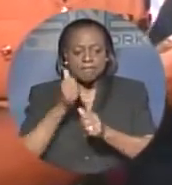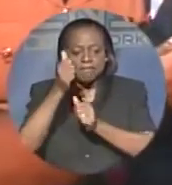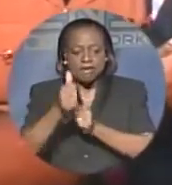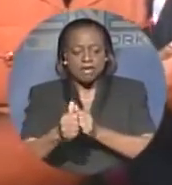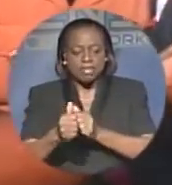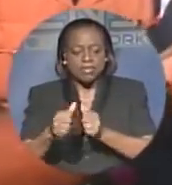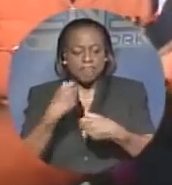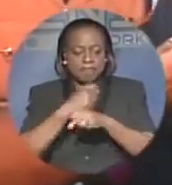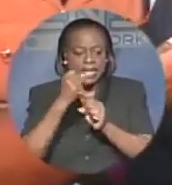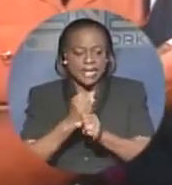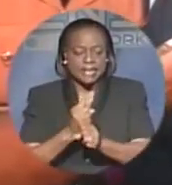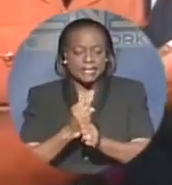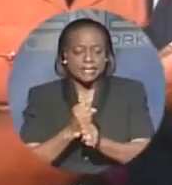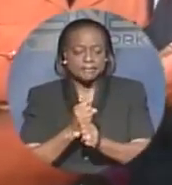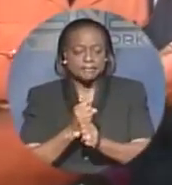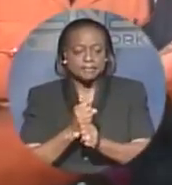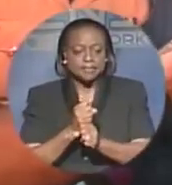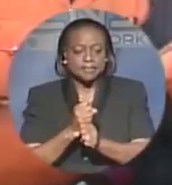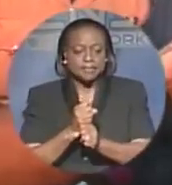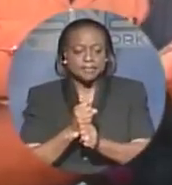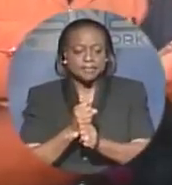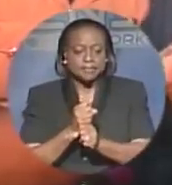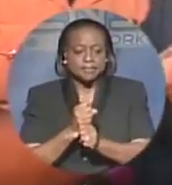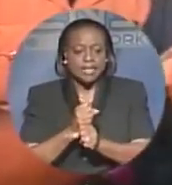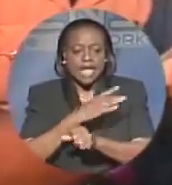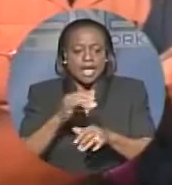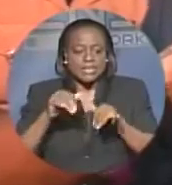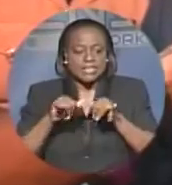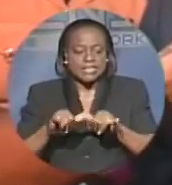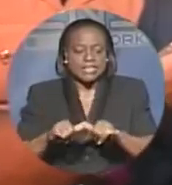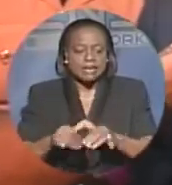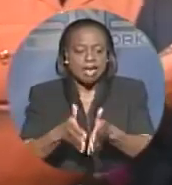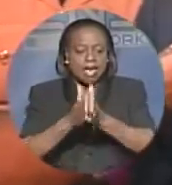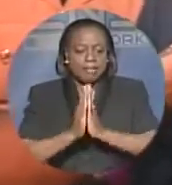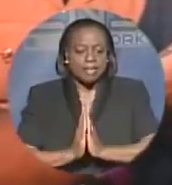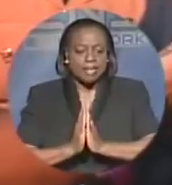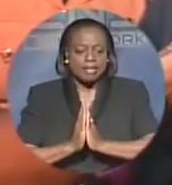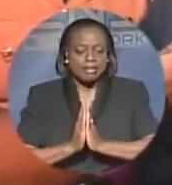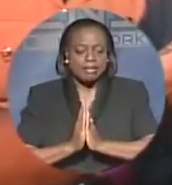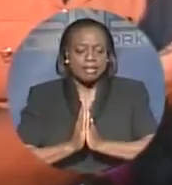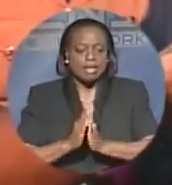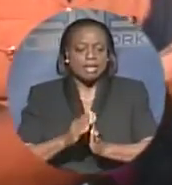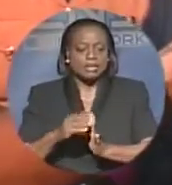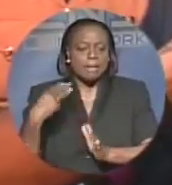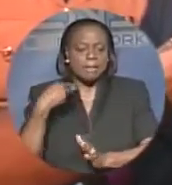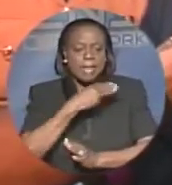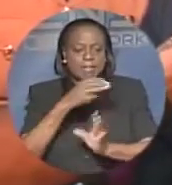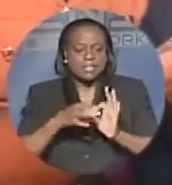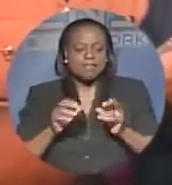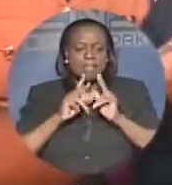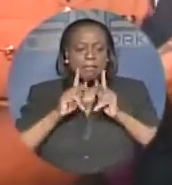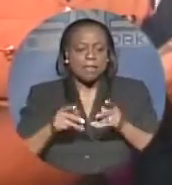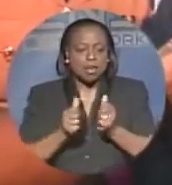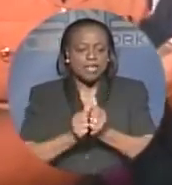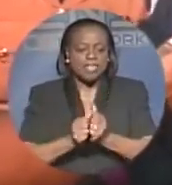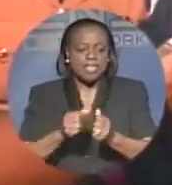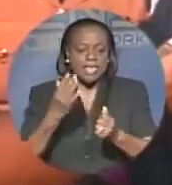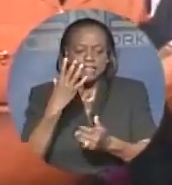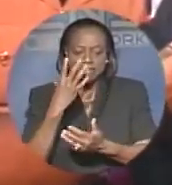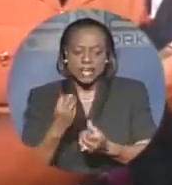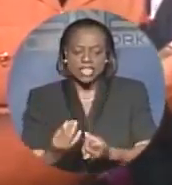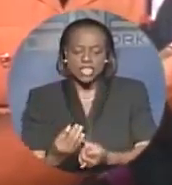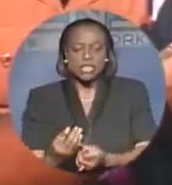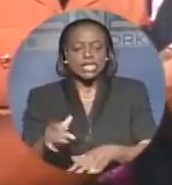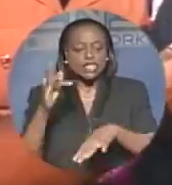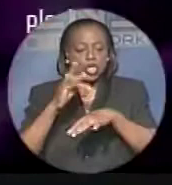this investigations. And we still appeal to members of the public who may have information to contact us with